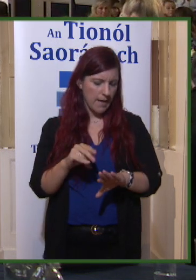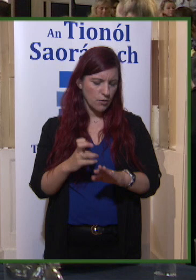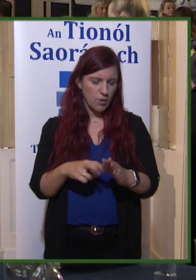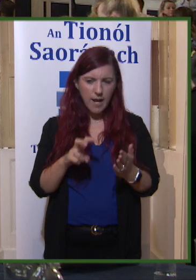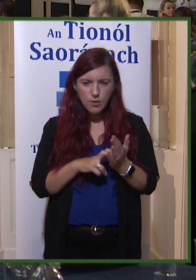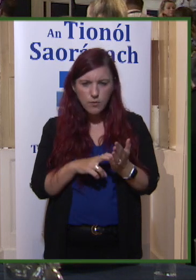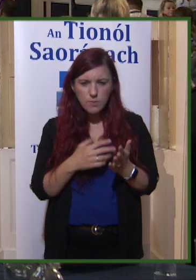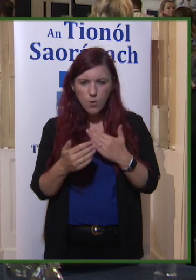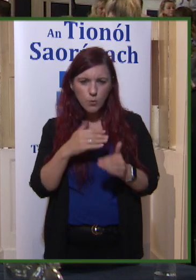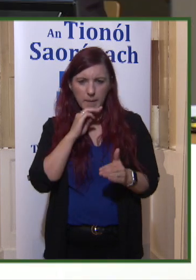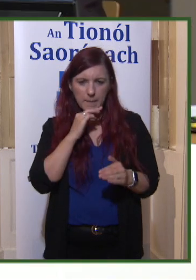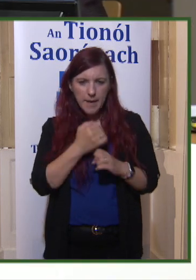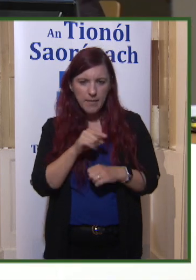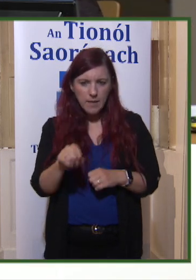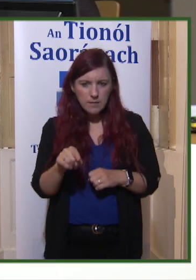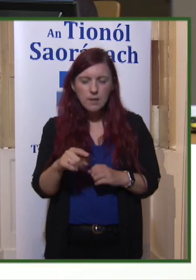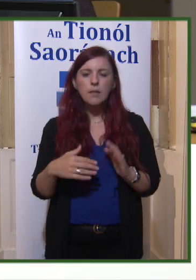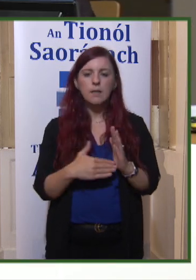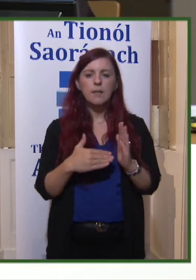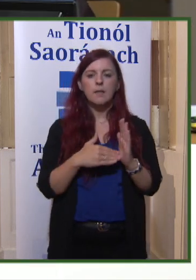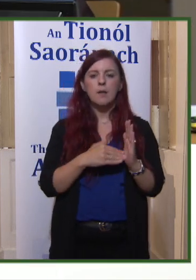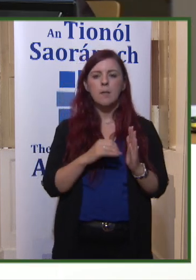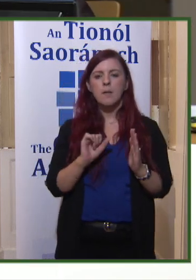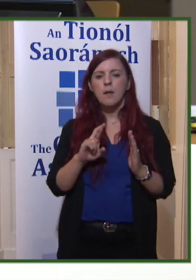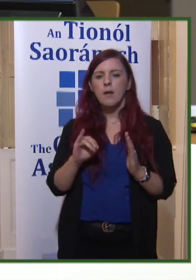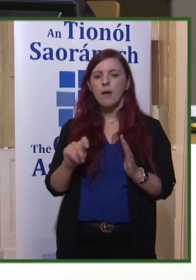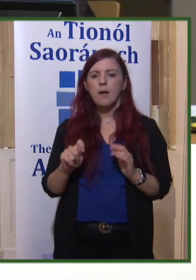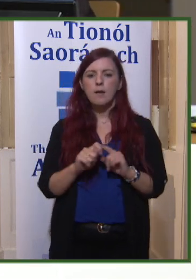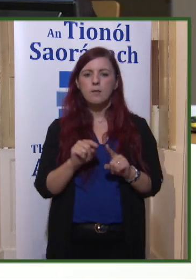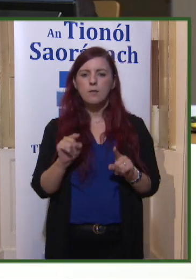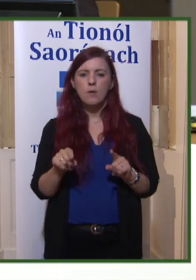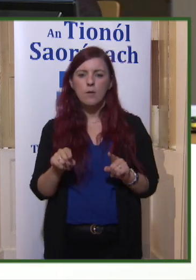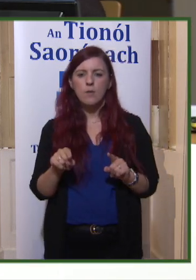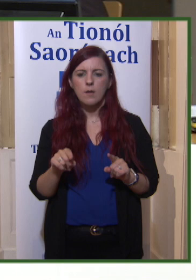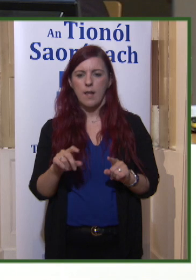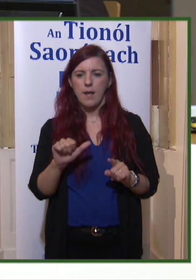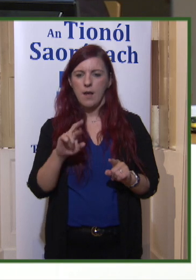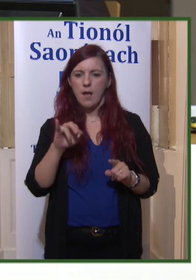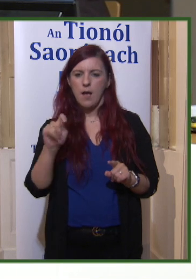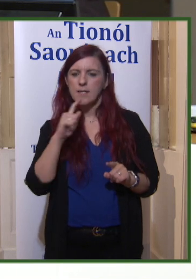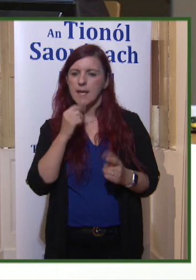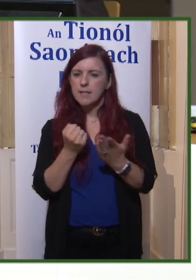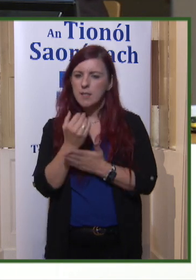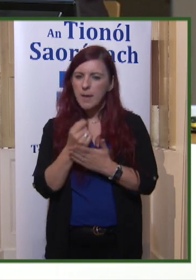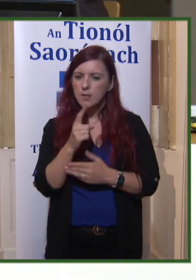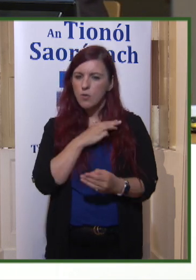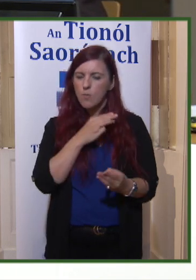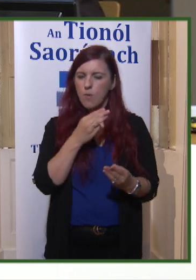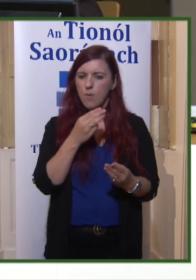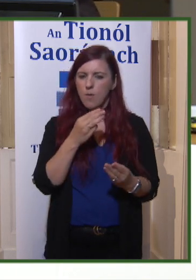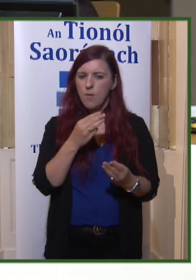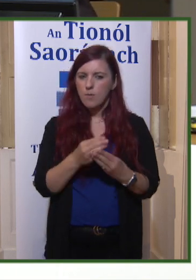question, Art, you might have picked up more than I did, so I'll just hand over to Art to explain a proposed new